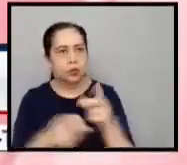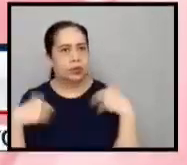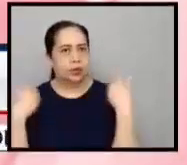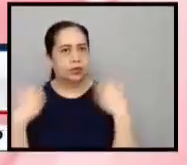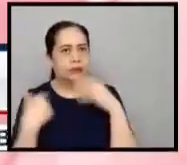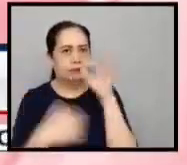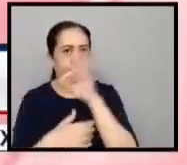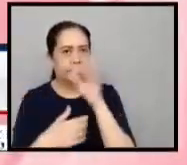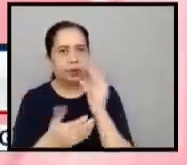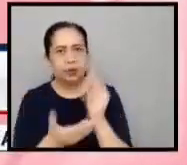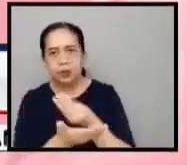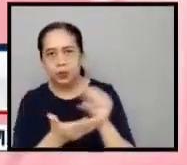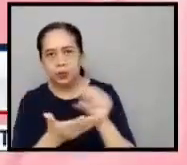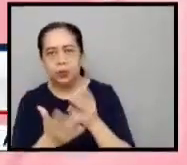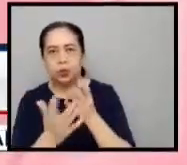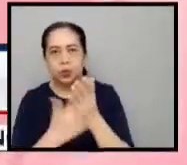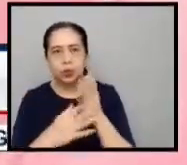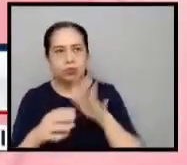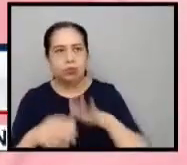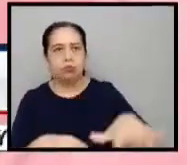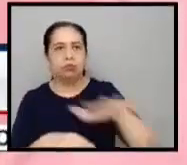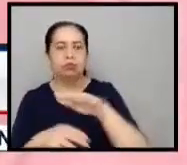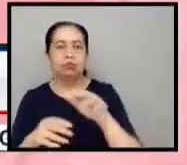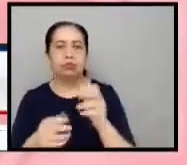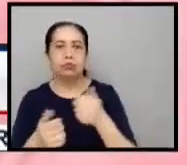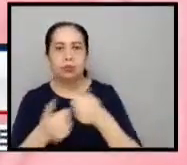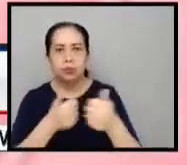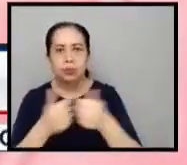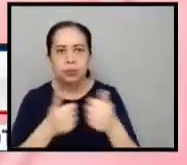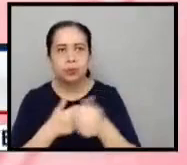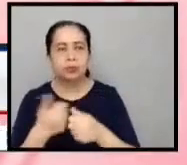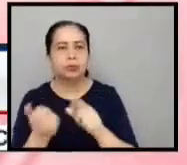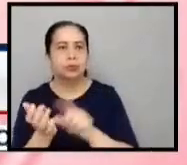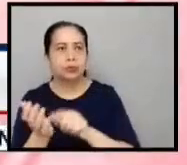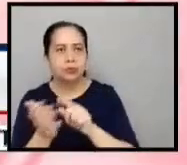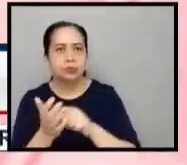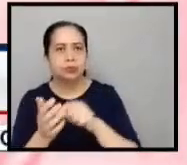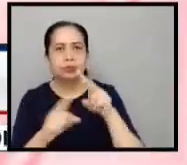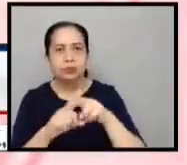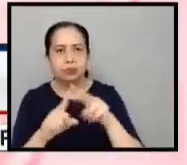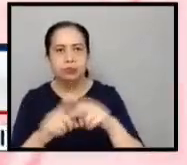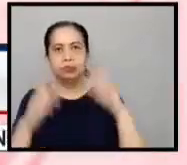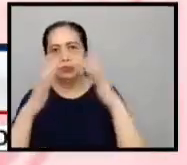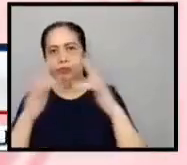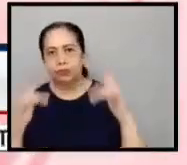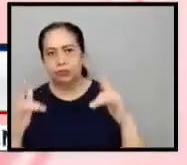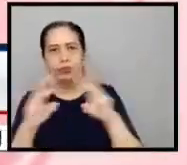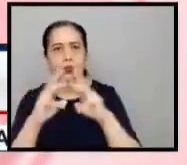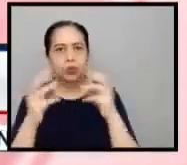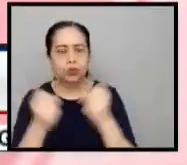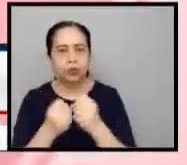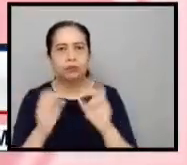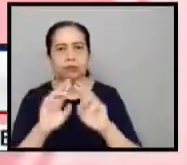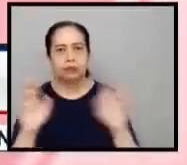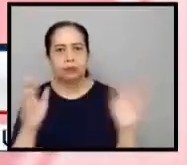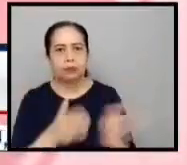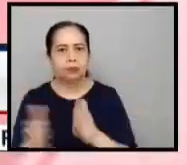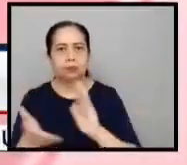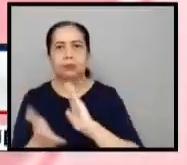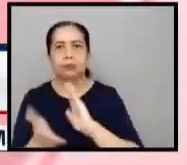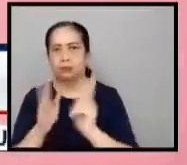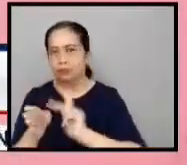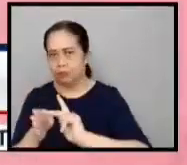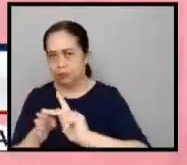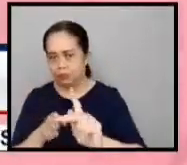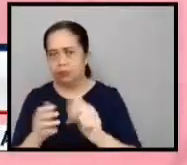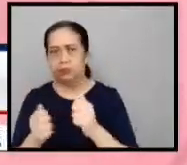musicians through nationwide competitions, publications, festivals, and workshops in readiness for professional music careers.